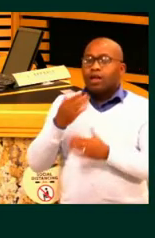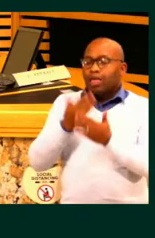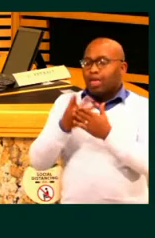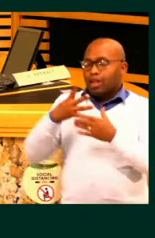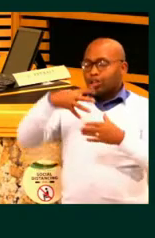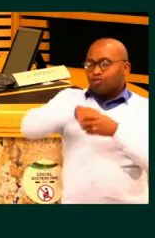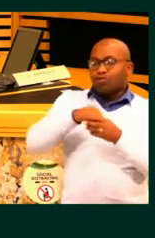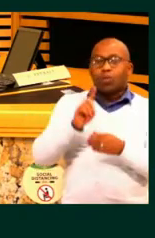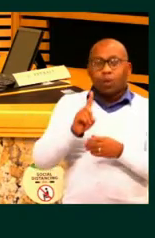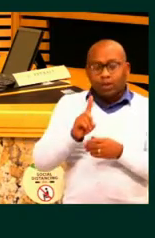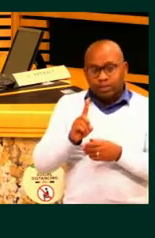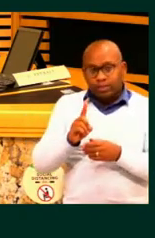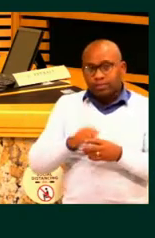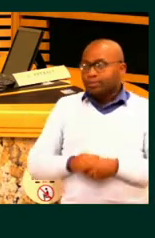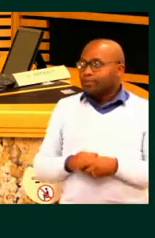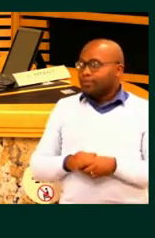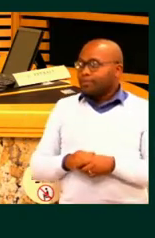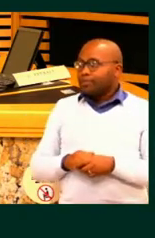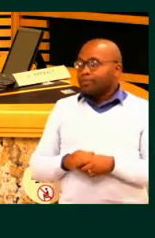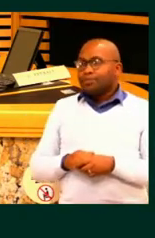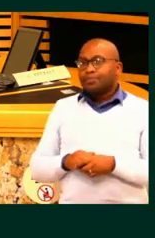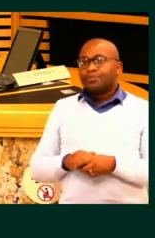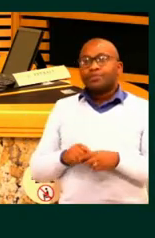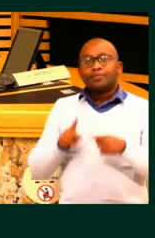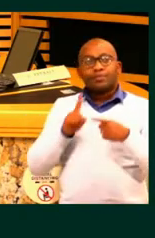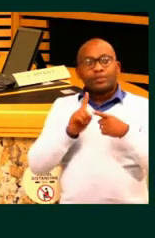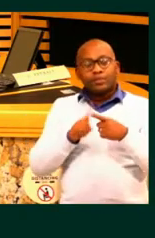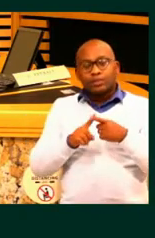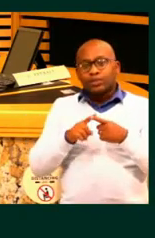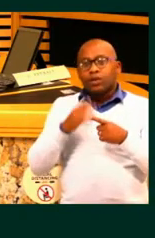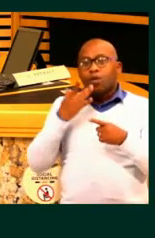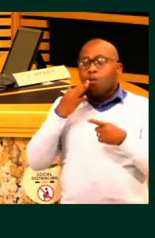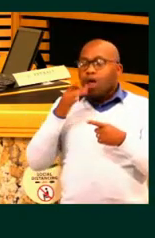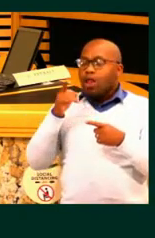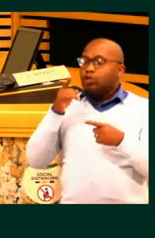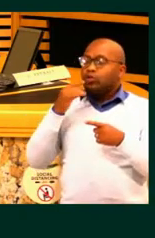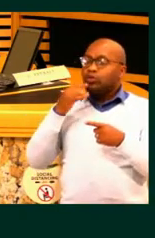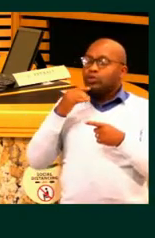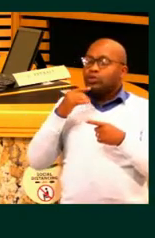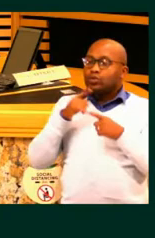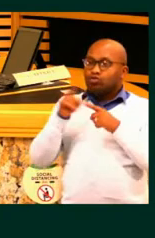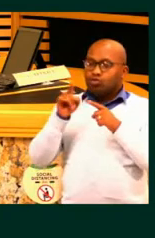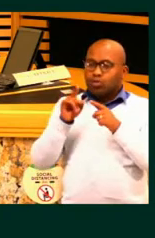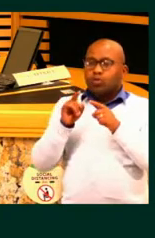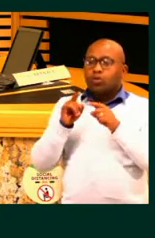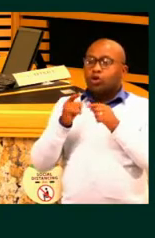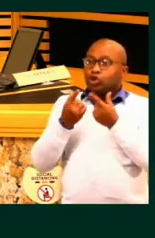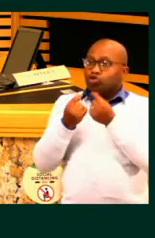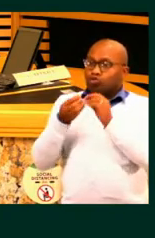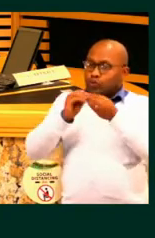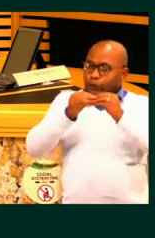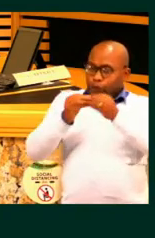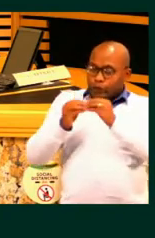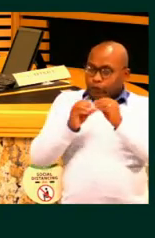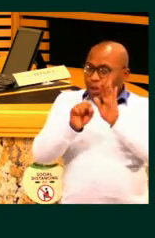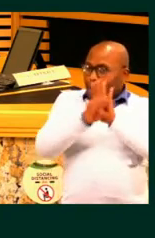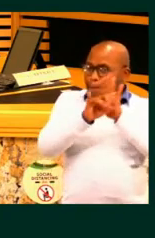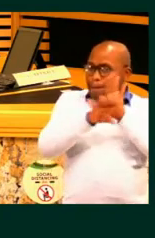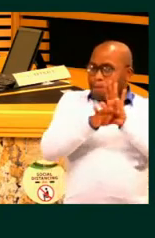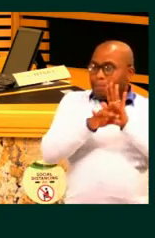the following setting employment criteria that excludes disabled people keeping